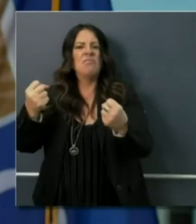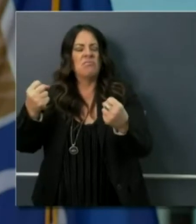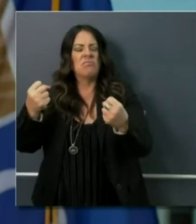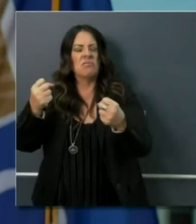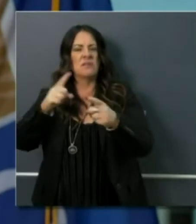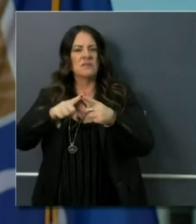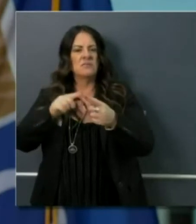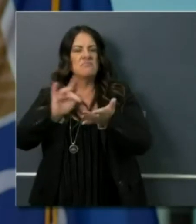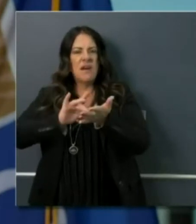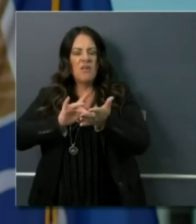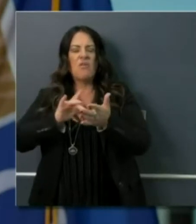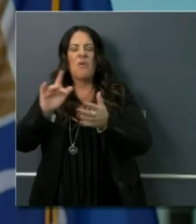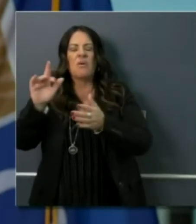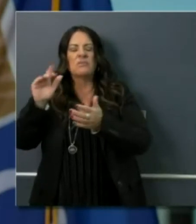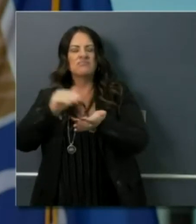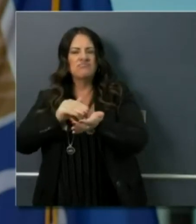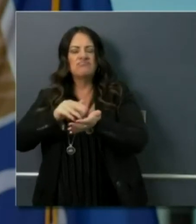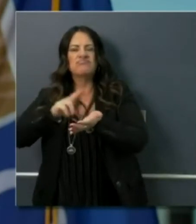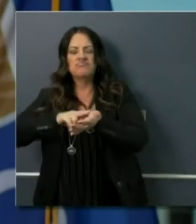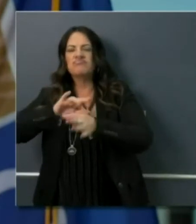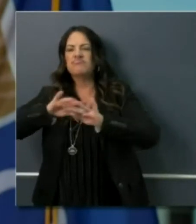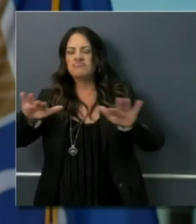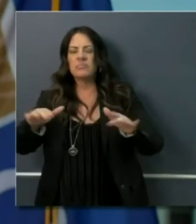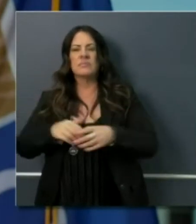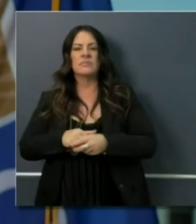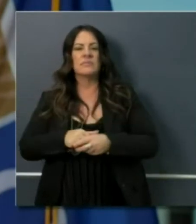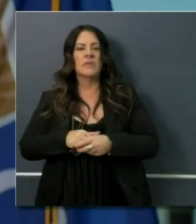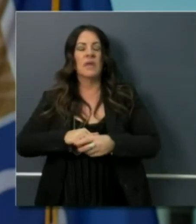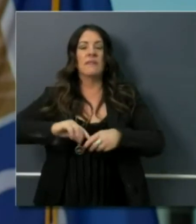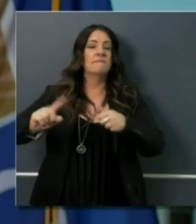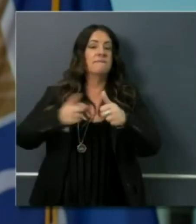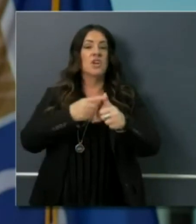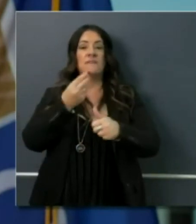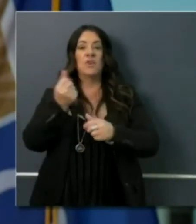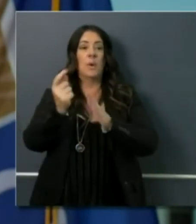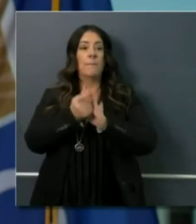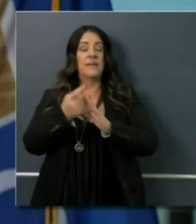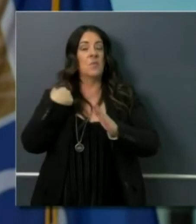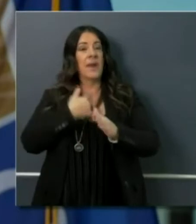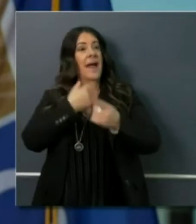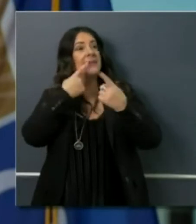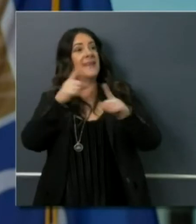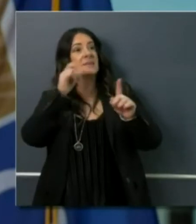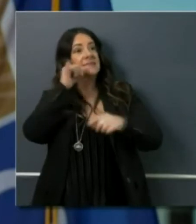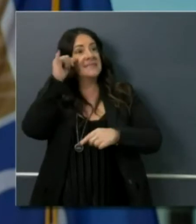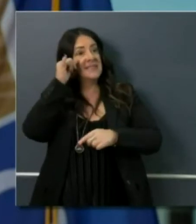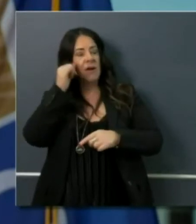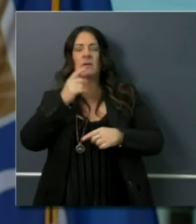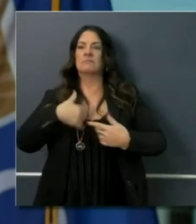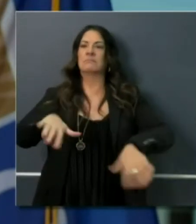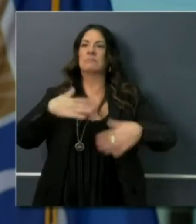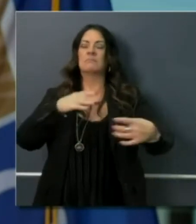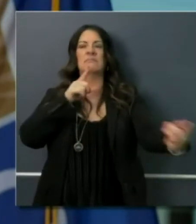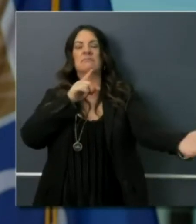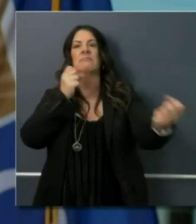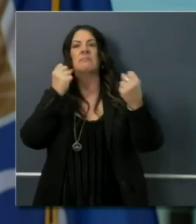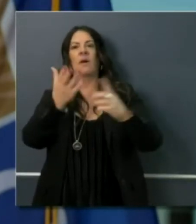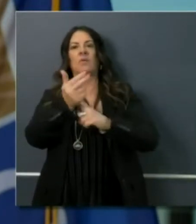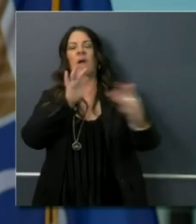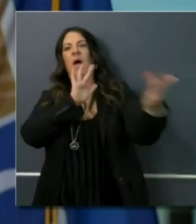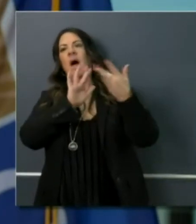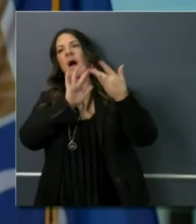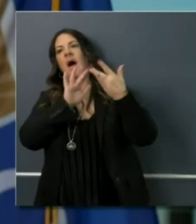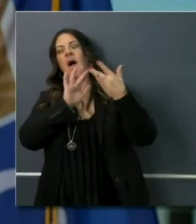workers. By the way, we had over 150 calls within the first few minutes of that announcement yesterday. But we, in